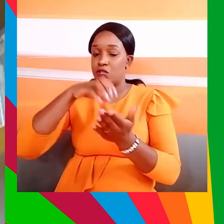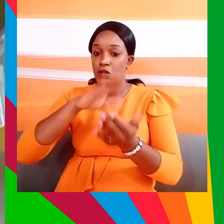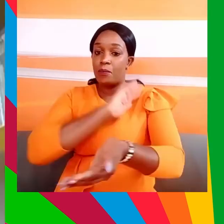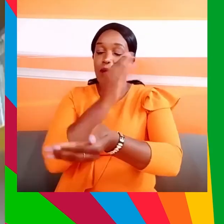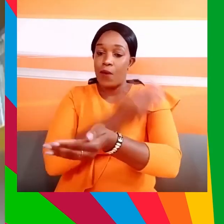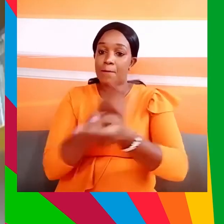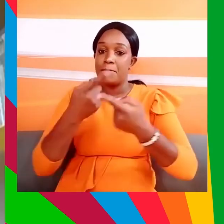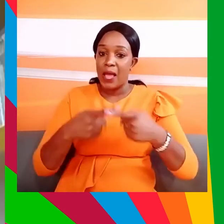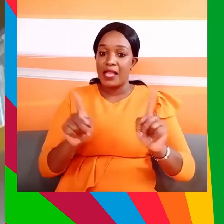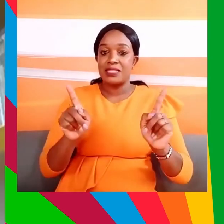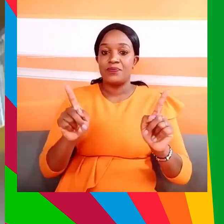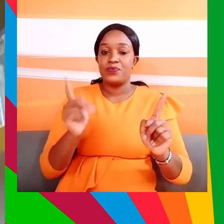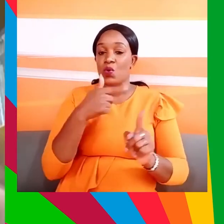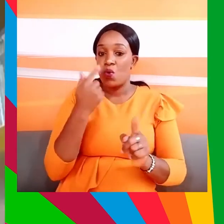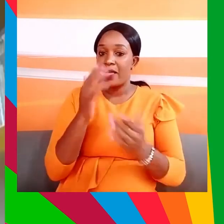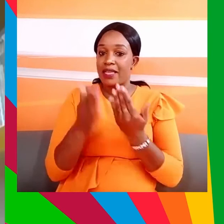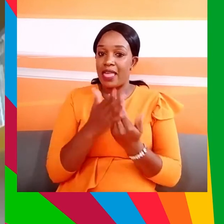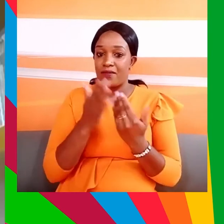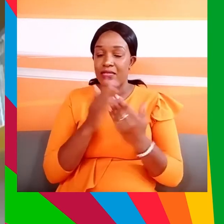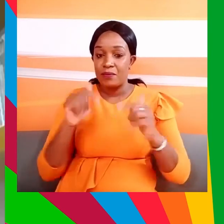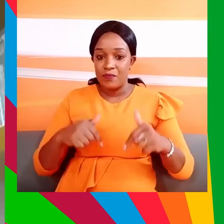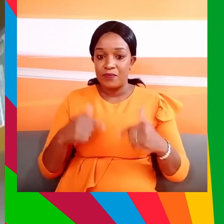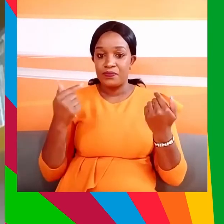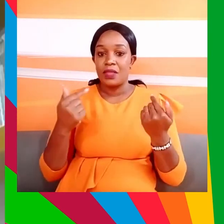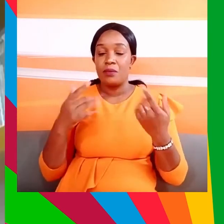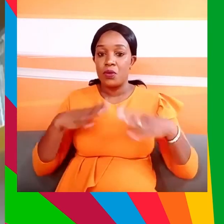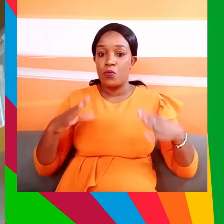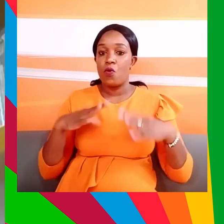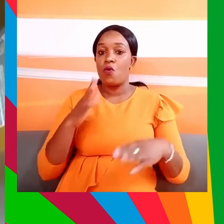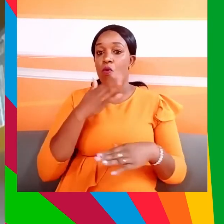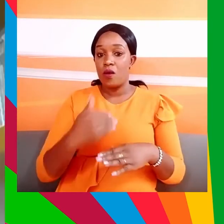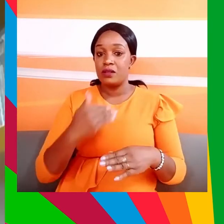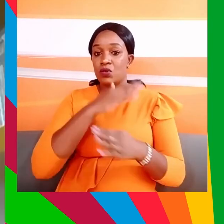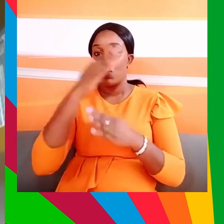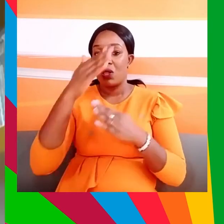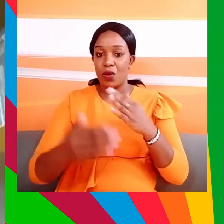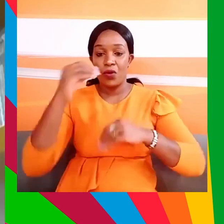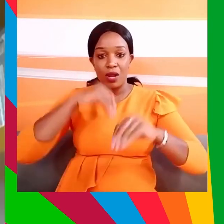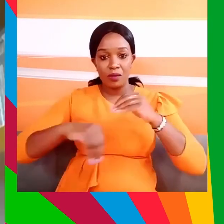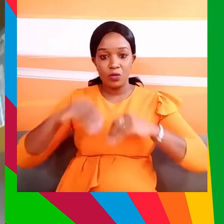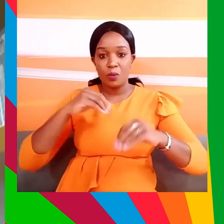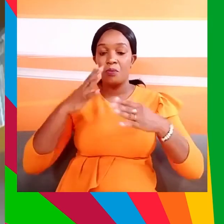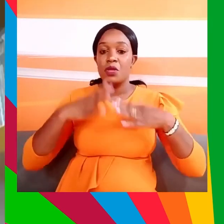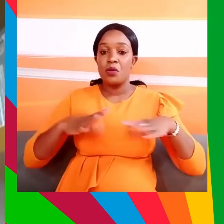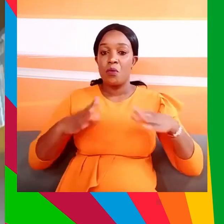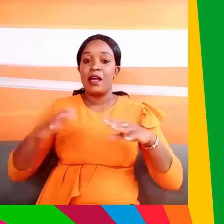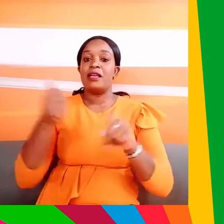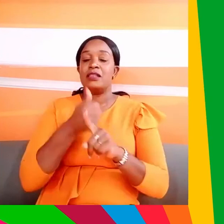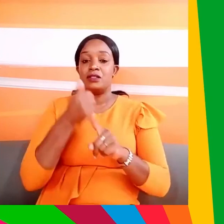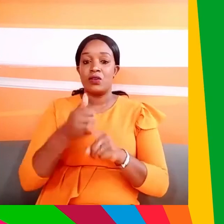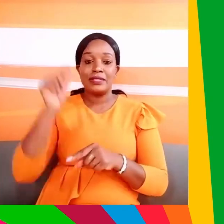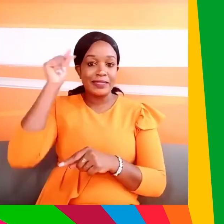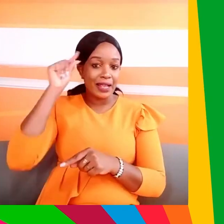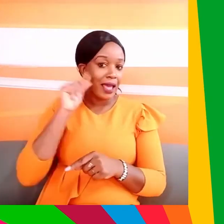You know, people who are calling out corruption, young women who are tackling gender-based violence in their own community, often